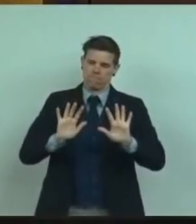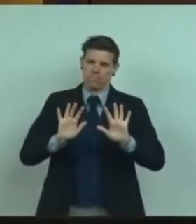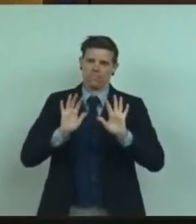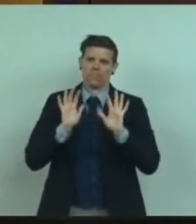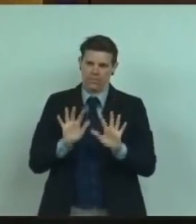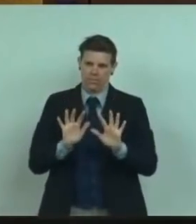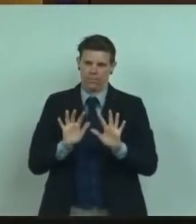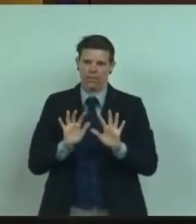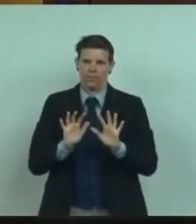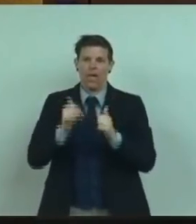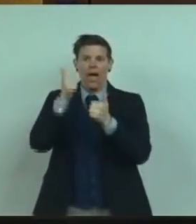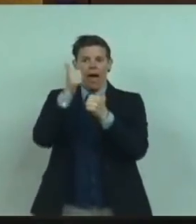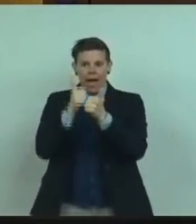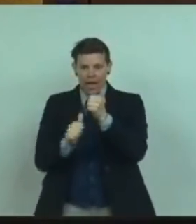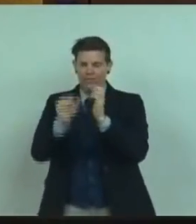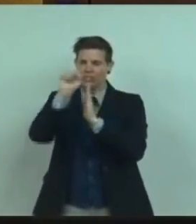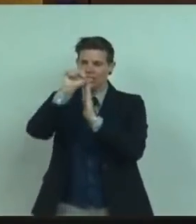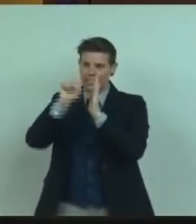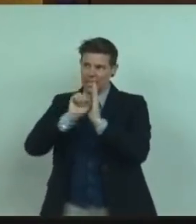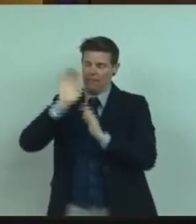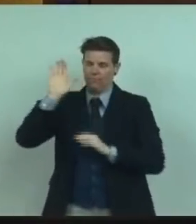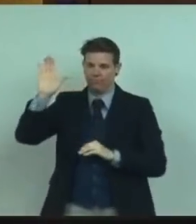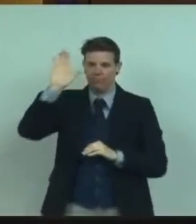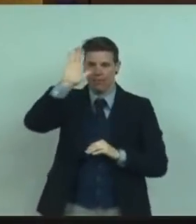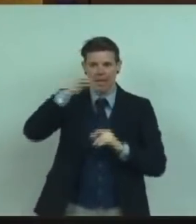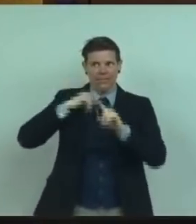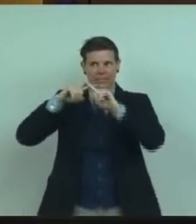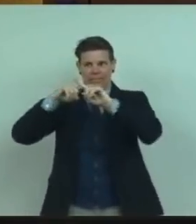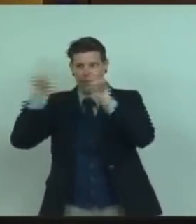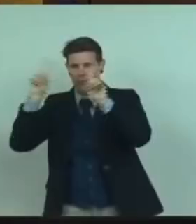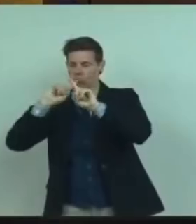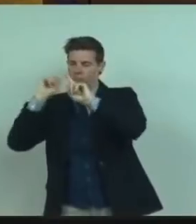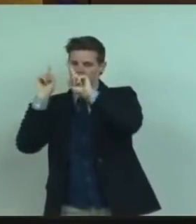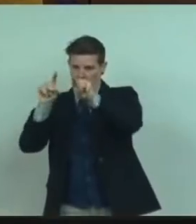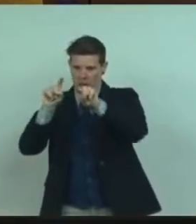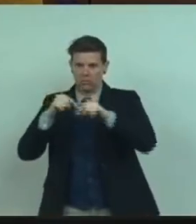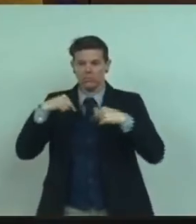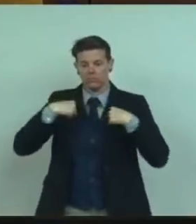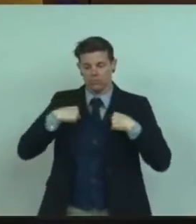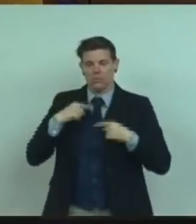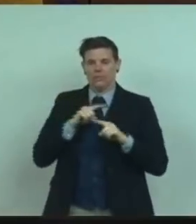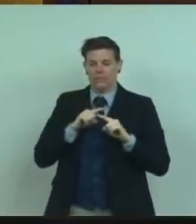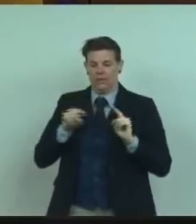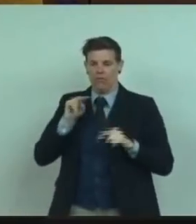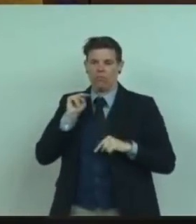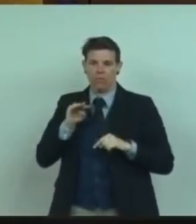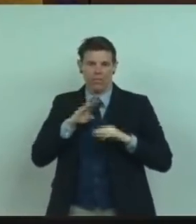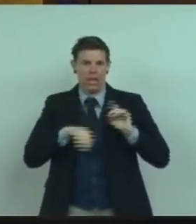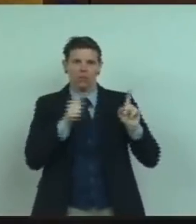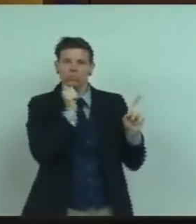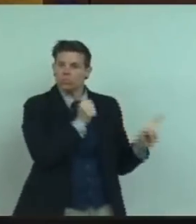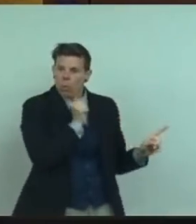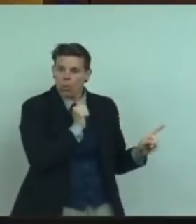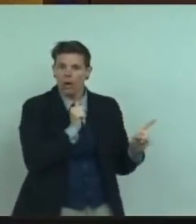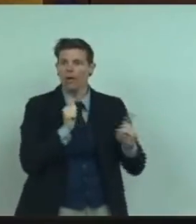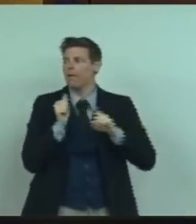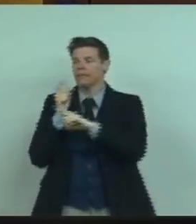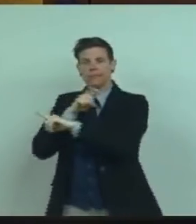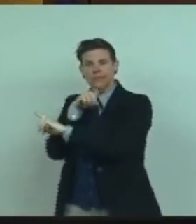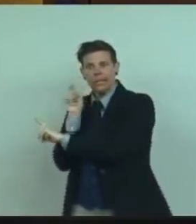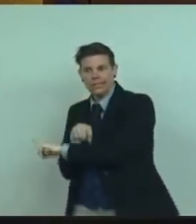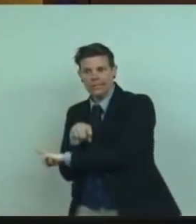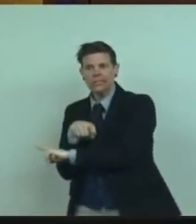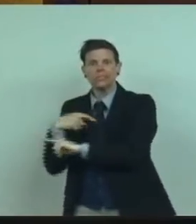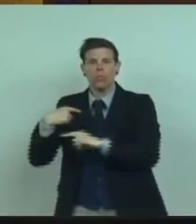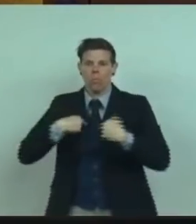different. What we're doing isn't exactly what Arizona or Texas are doing, and we've got people delivering supplies. That creates